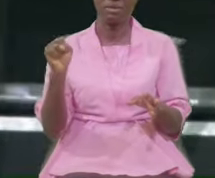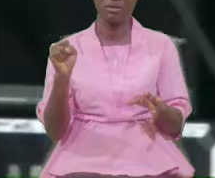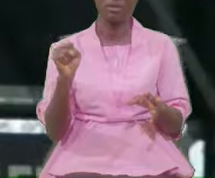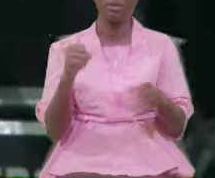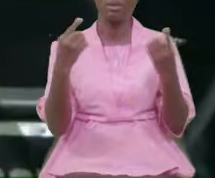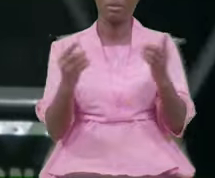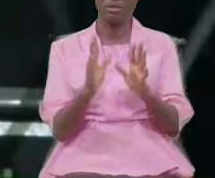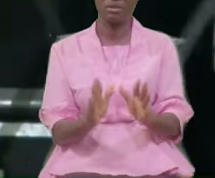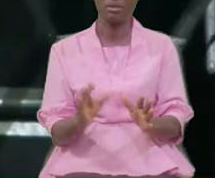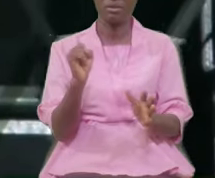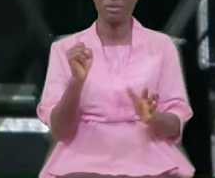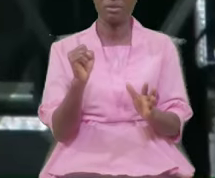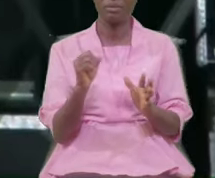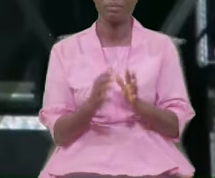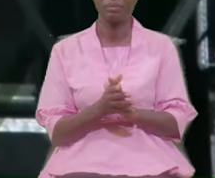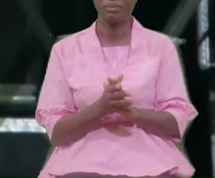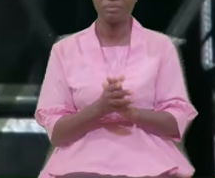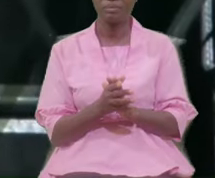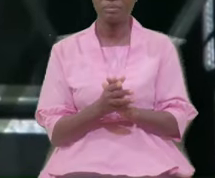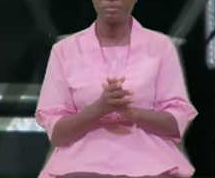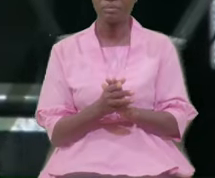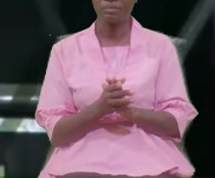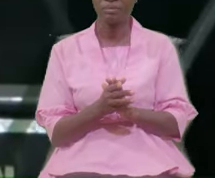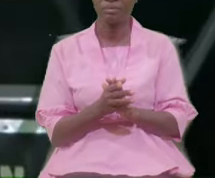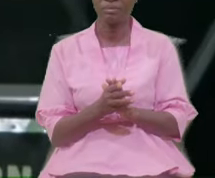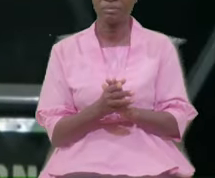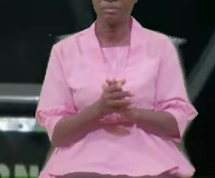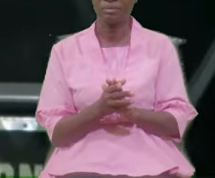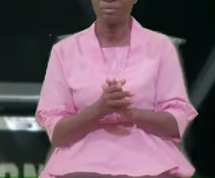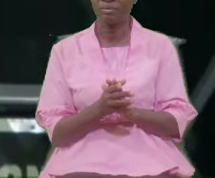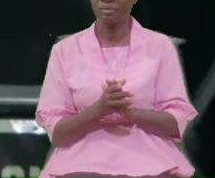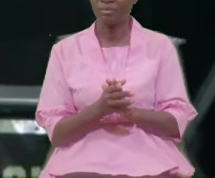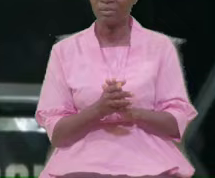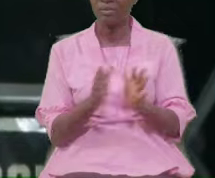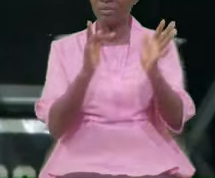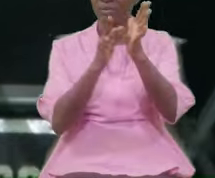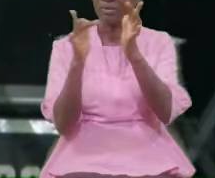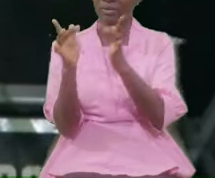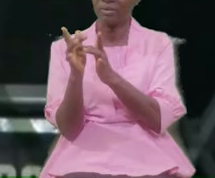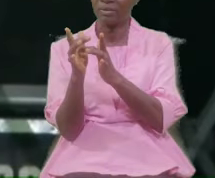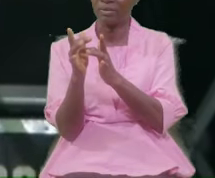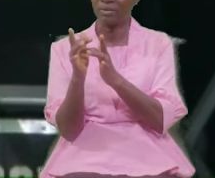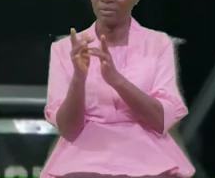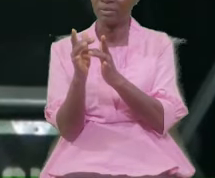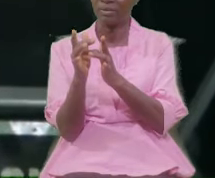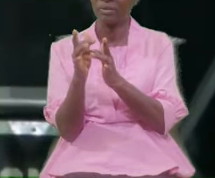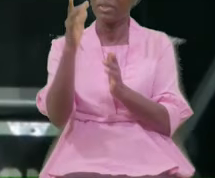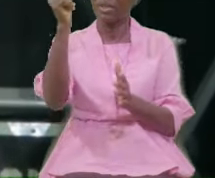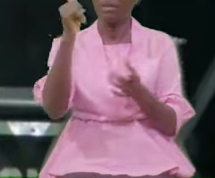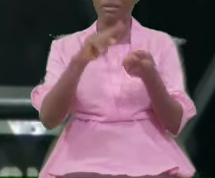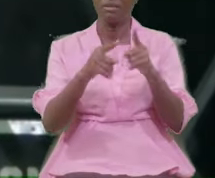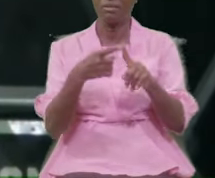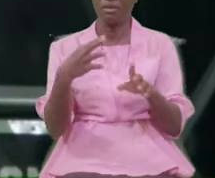ta nagkasala sa nagada mga kakon sa sala Jesus Jesus afraid of penitent